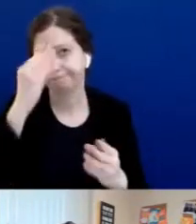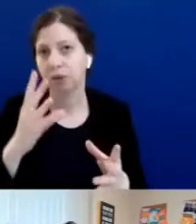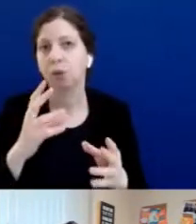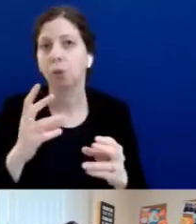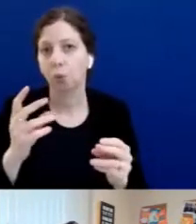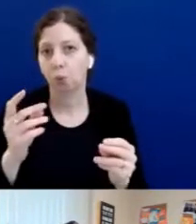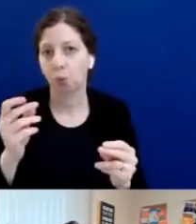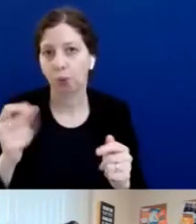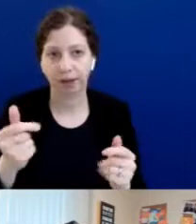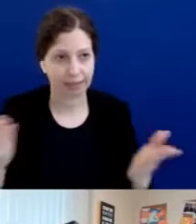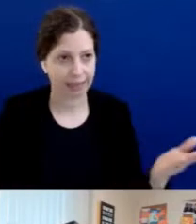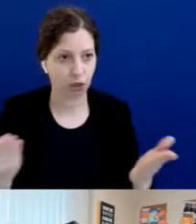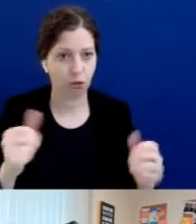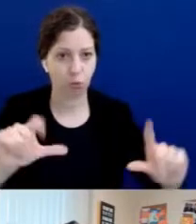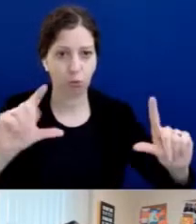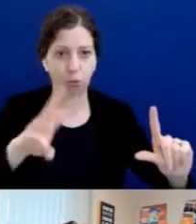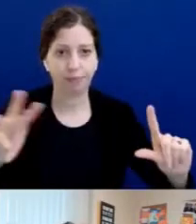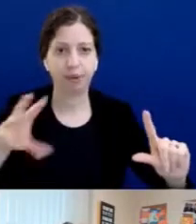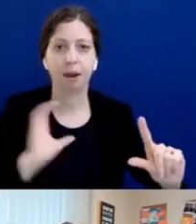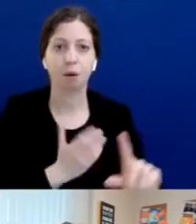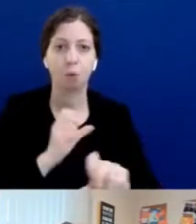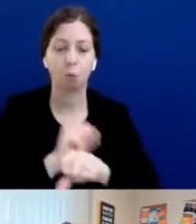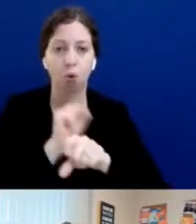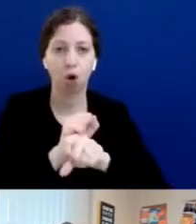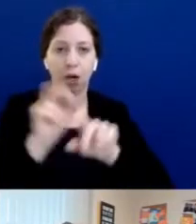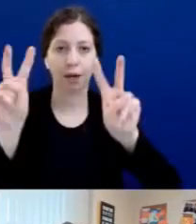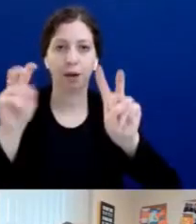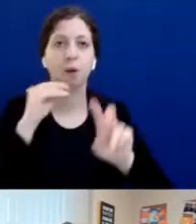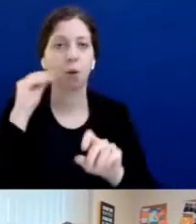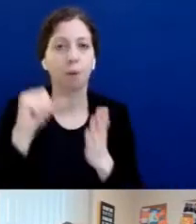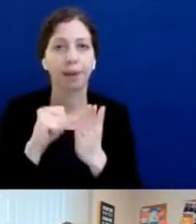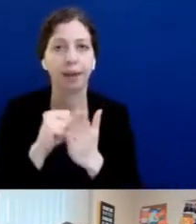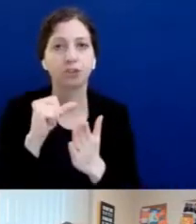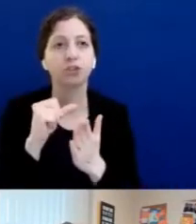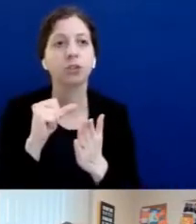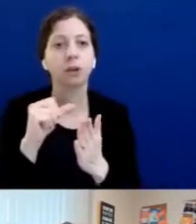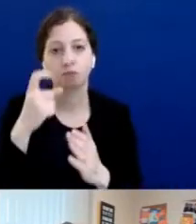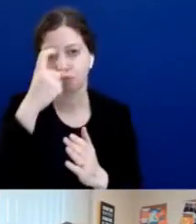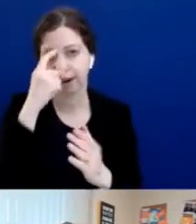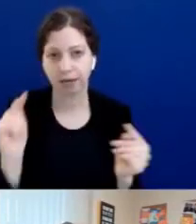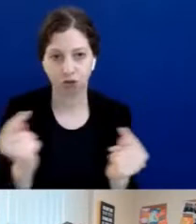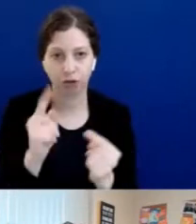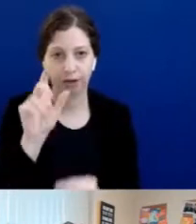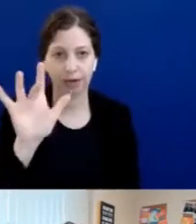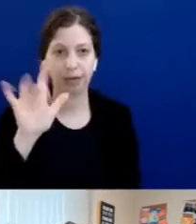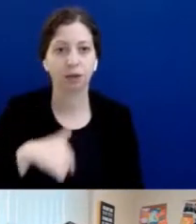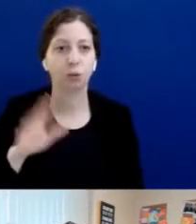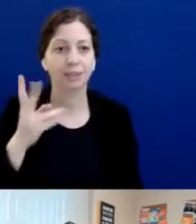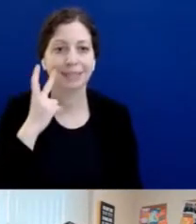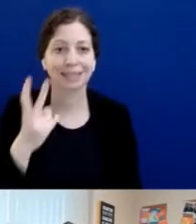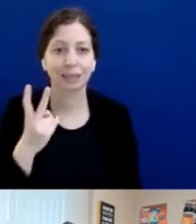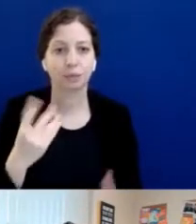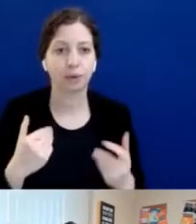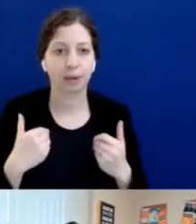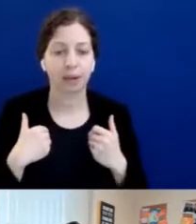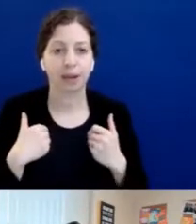all, right here under our work on, this is our homepage. If you click on brain injury, you will see we have